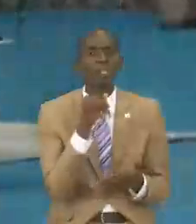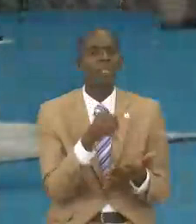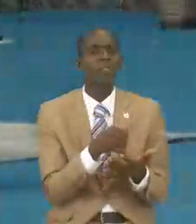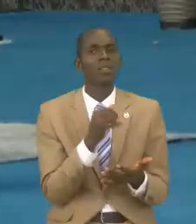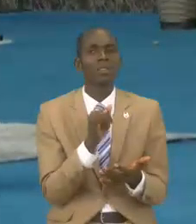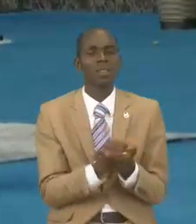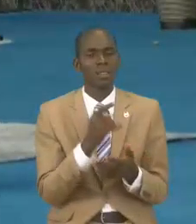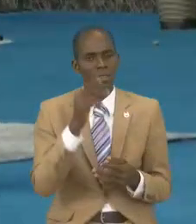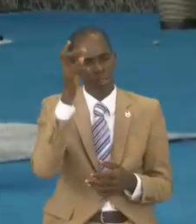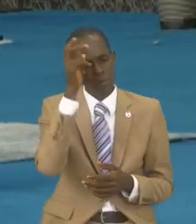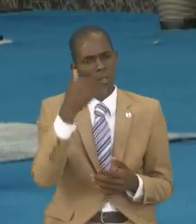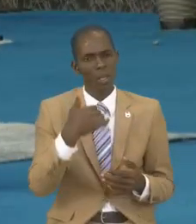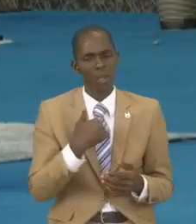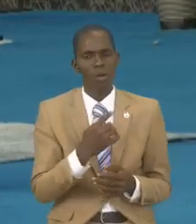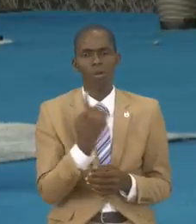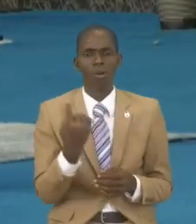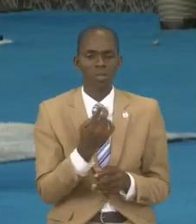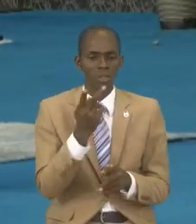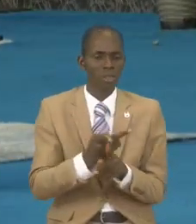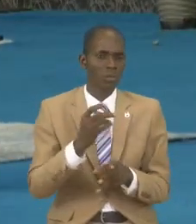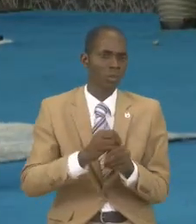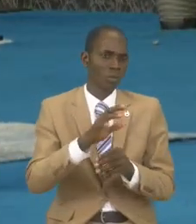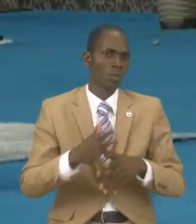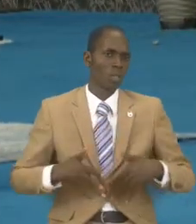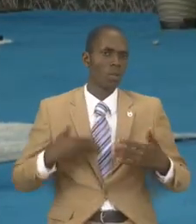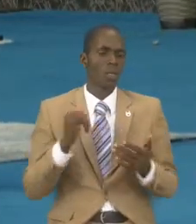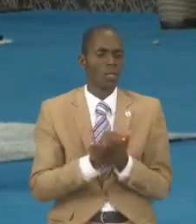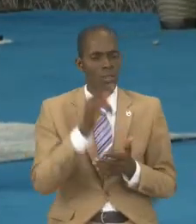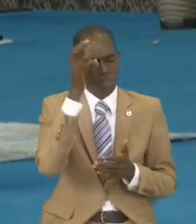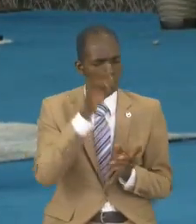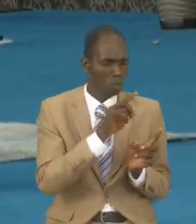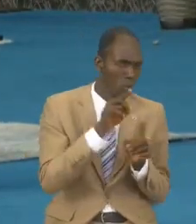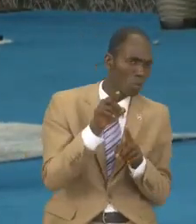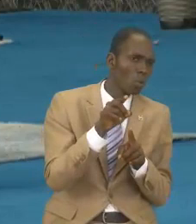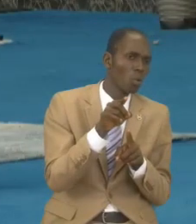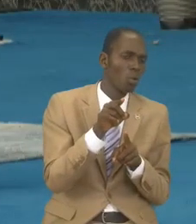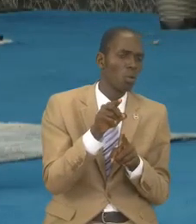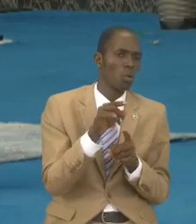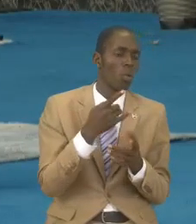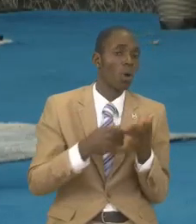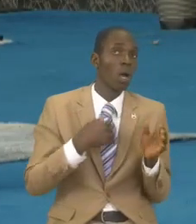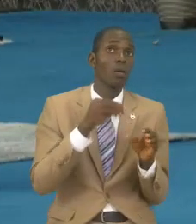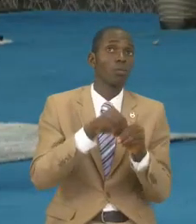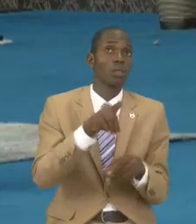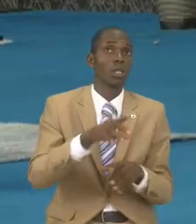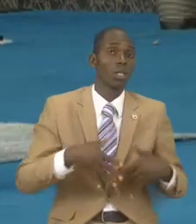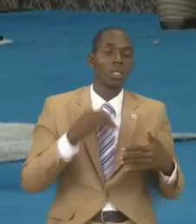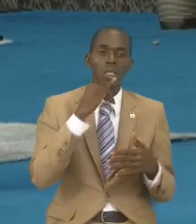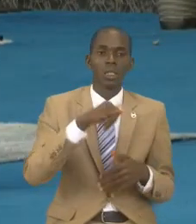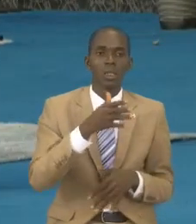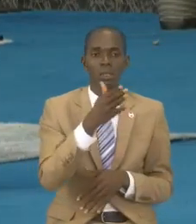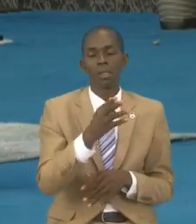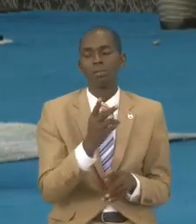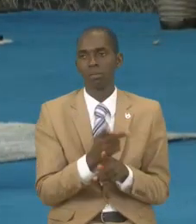always deposited in your life and is coming to check up? Okay, the anger I deposited there is still there,